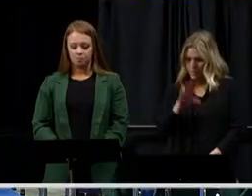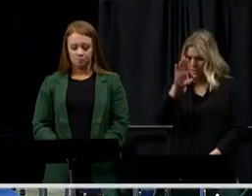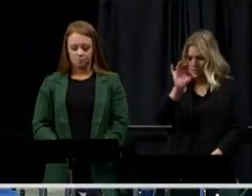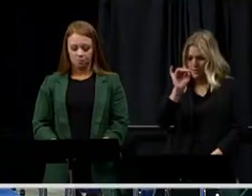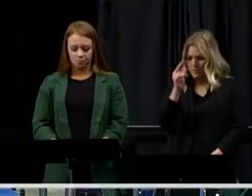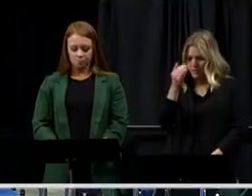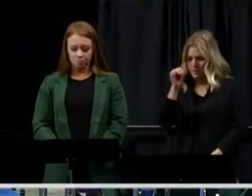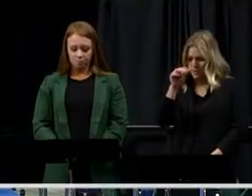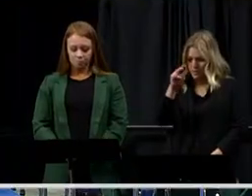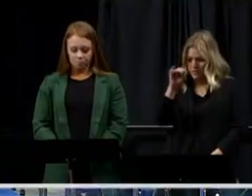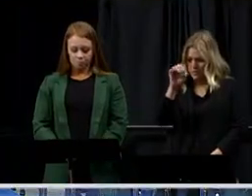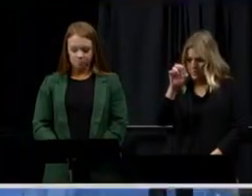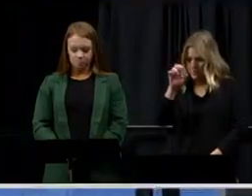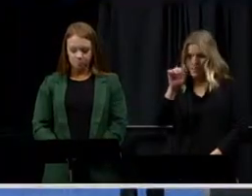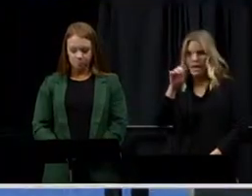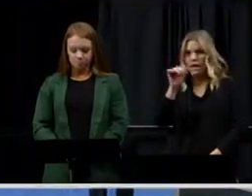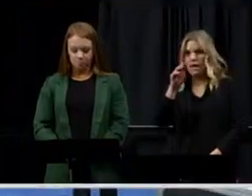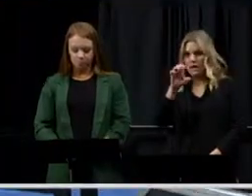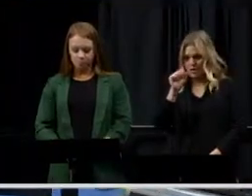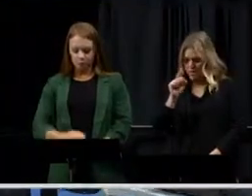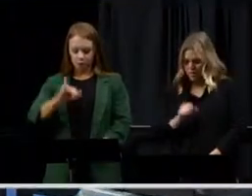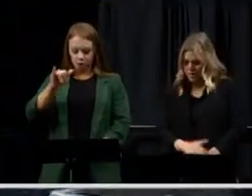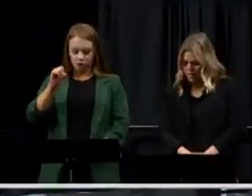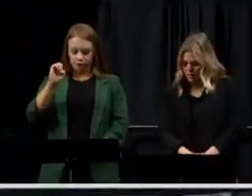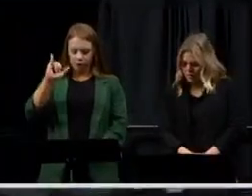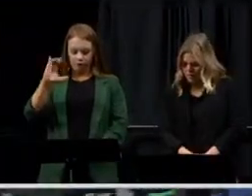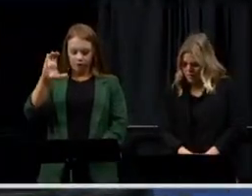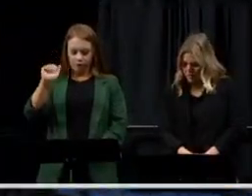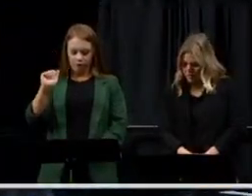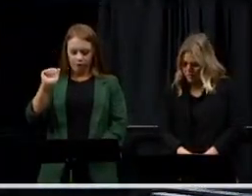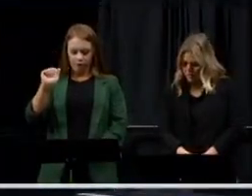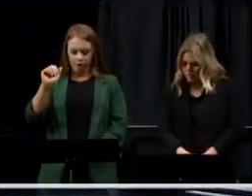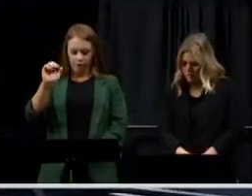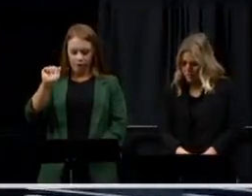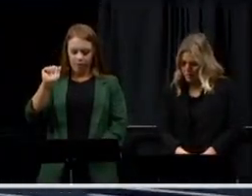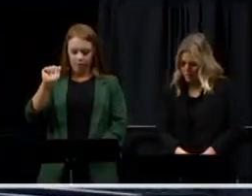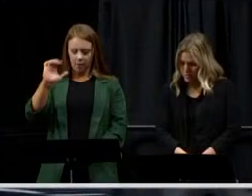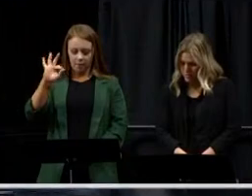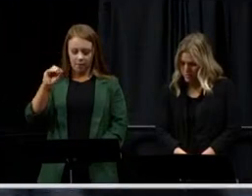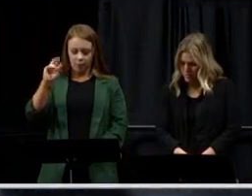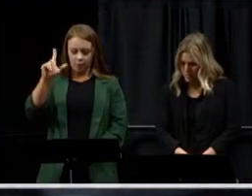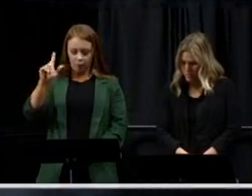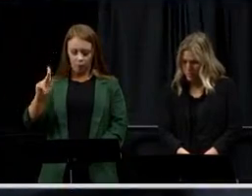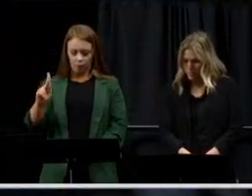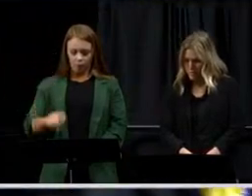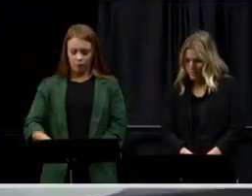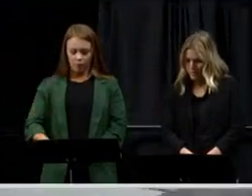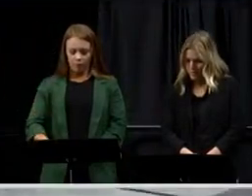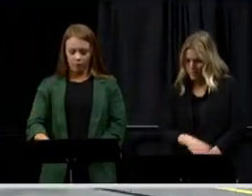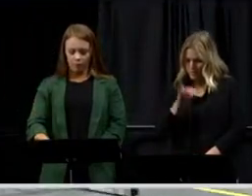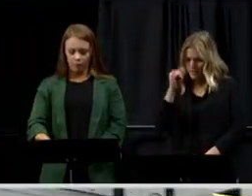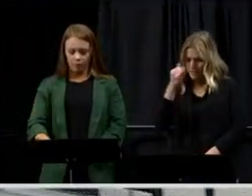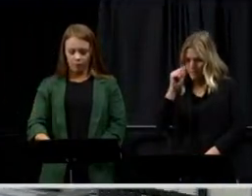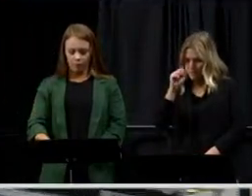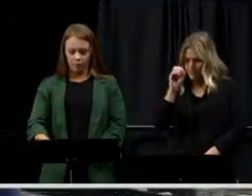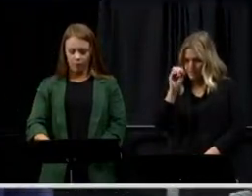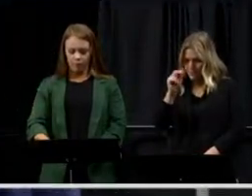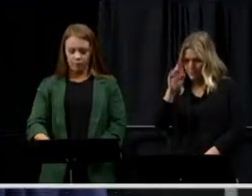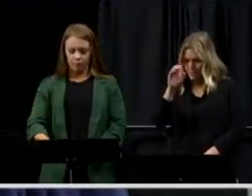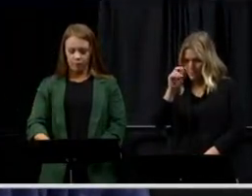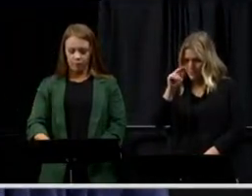Benjamin William Adams. Jessica Nicole Abrigo Folk. Jason